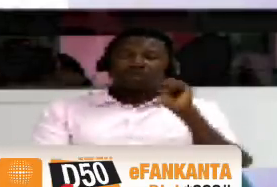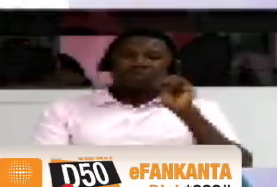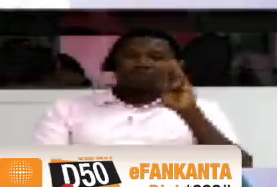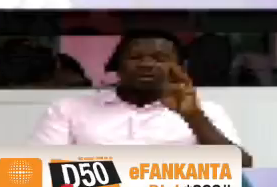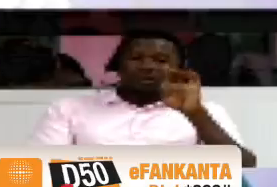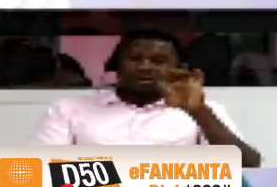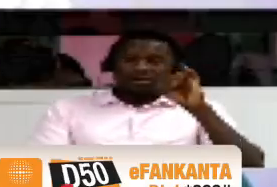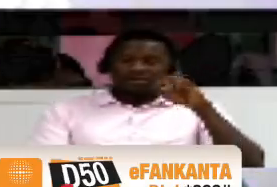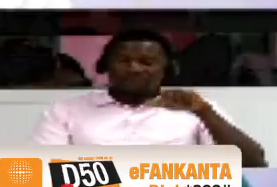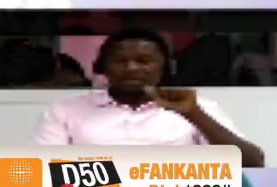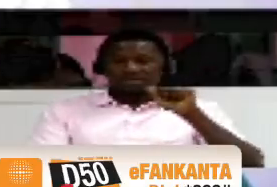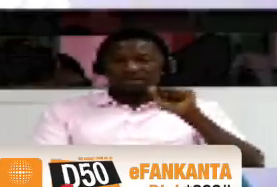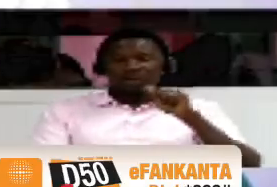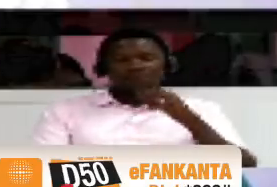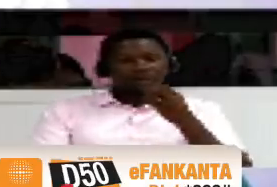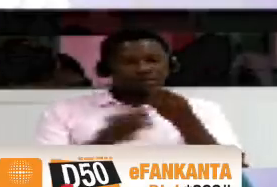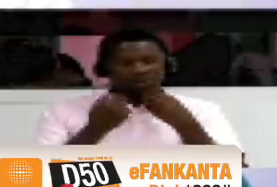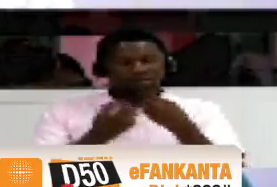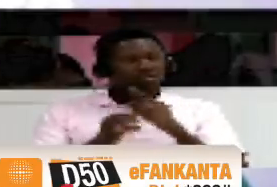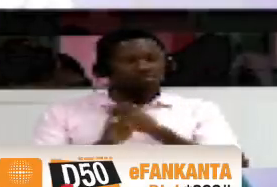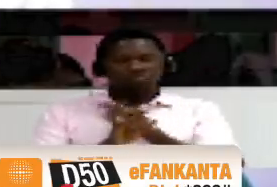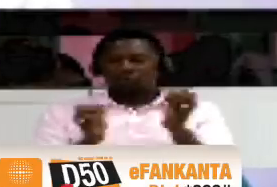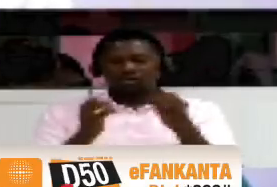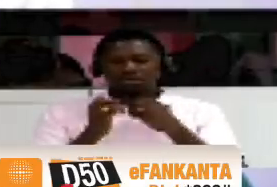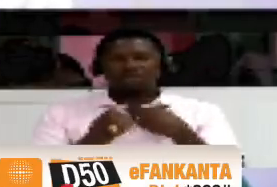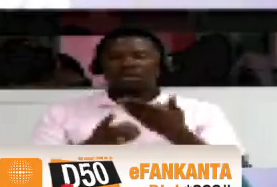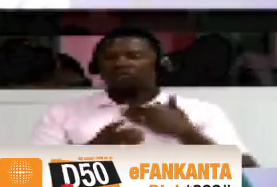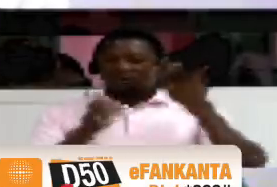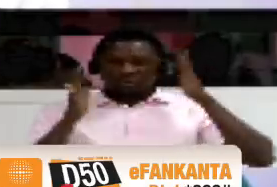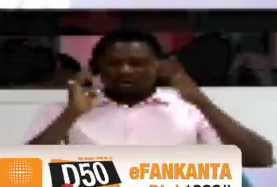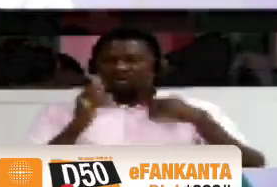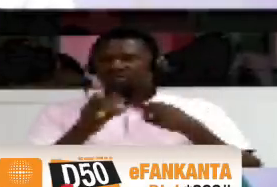that he had a problem at school the day before.